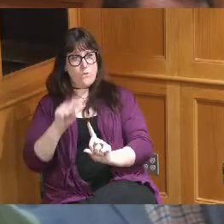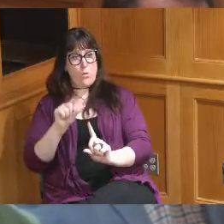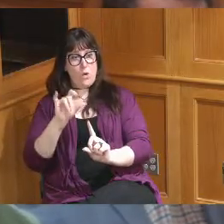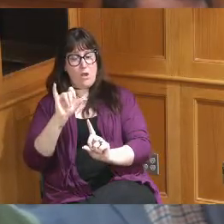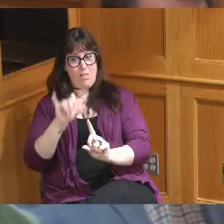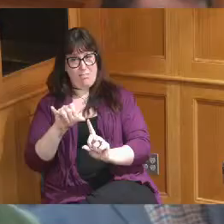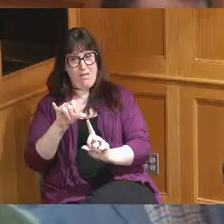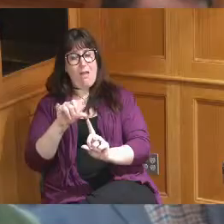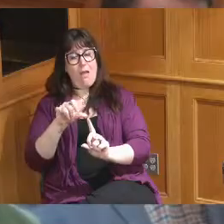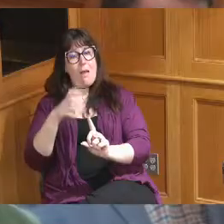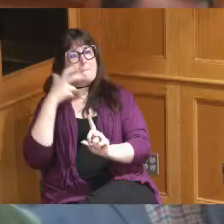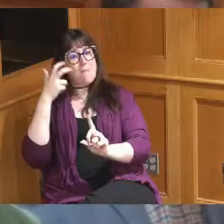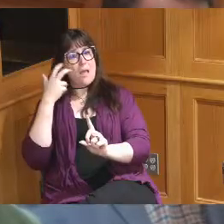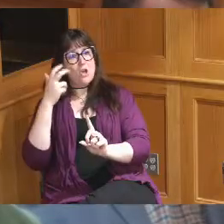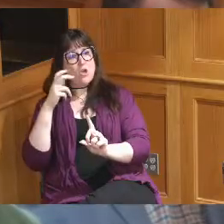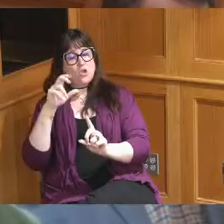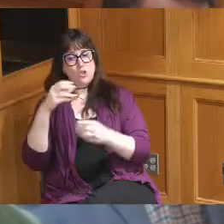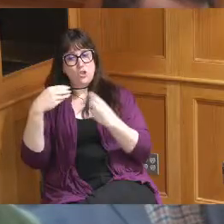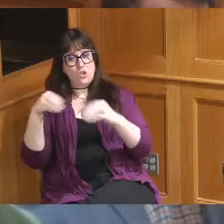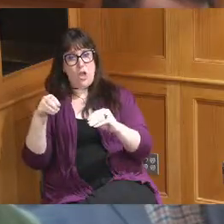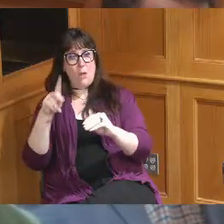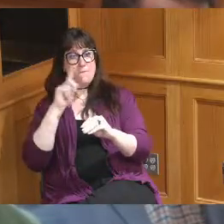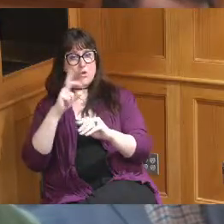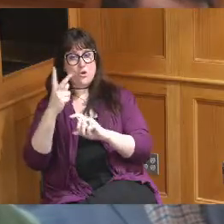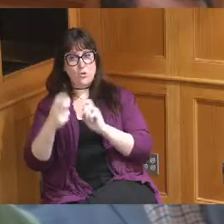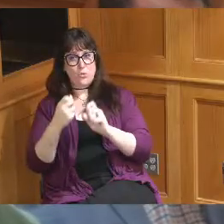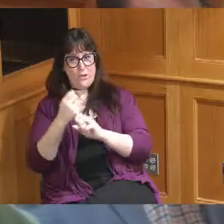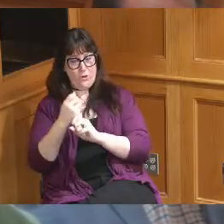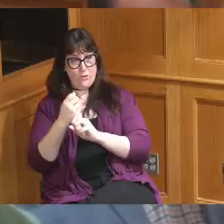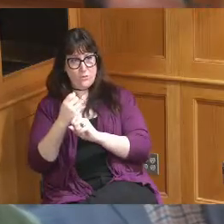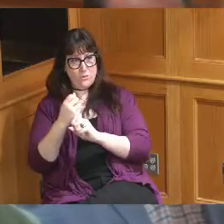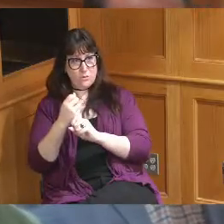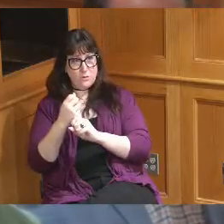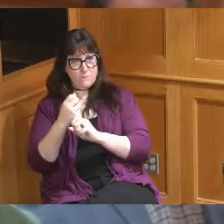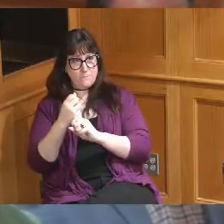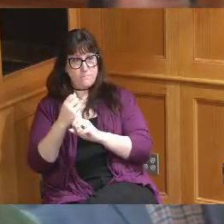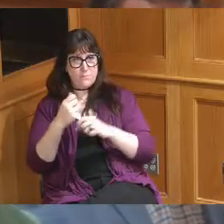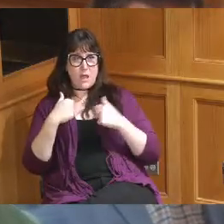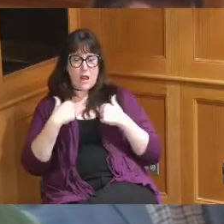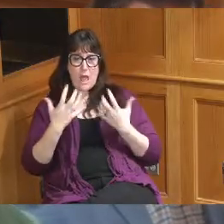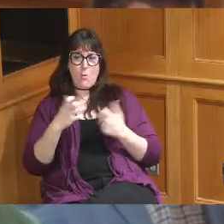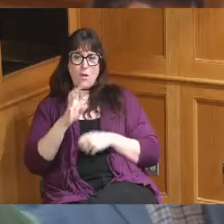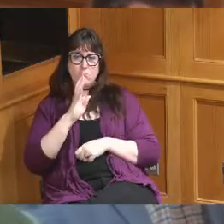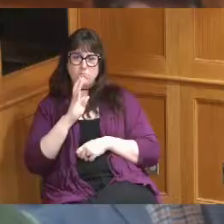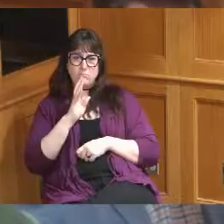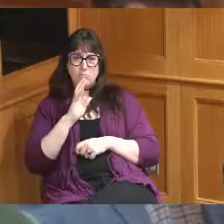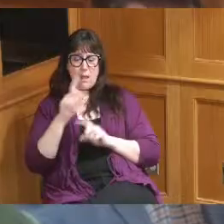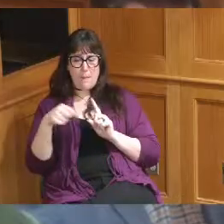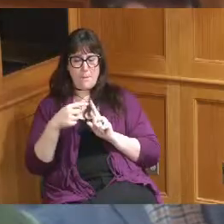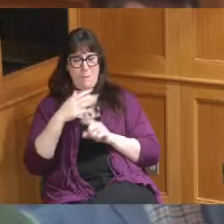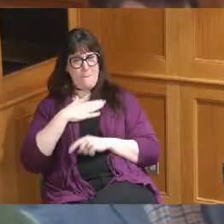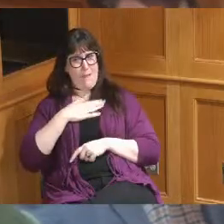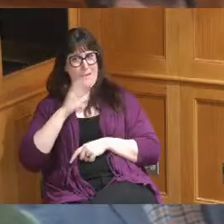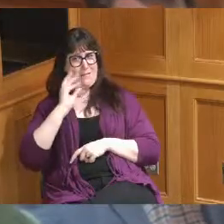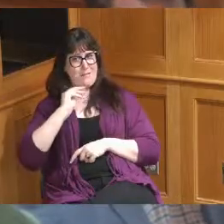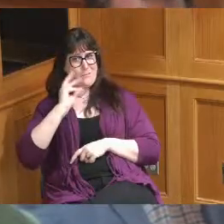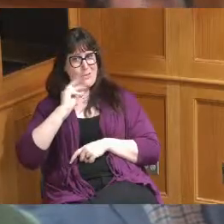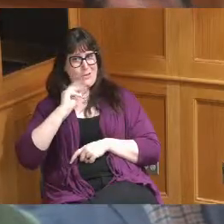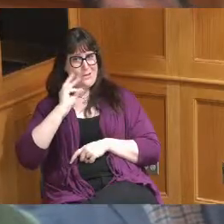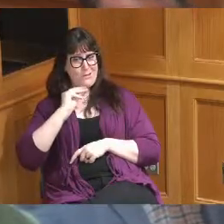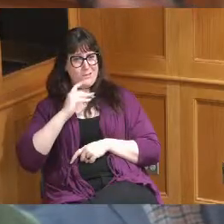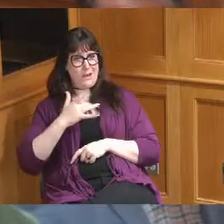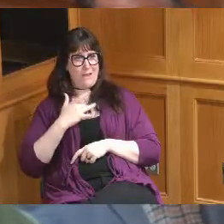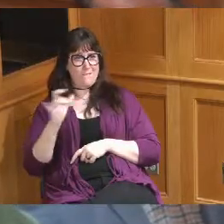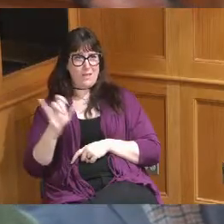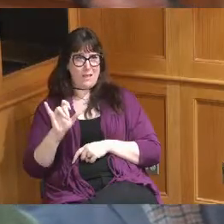2 years, from 2022 to 2024. And I just wanted to talk a little bit about some of the experience I had. And I feel